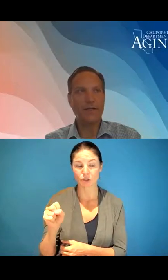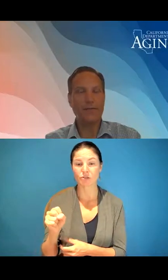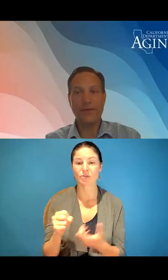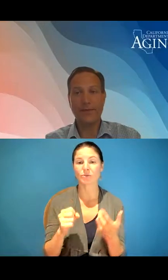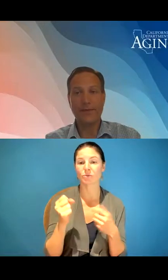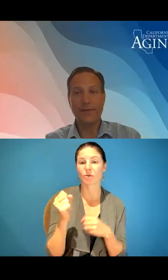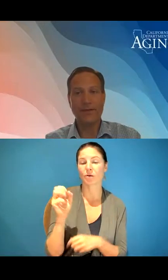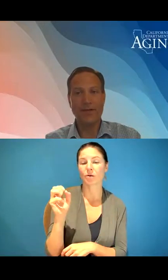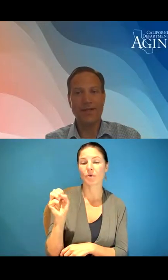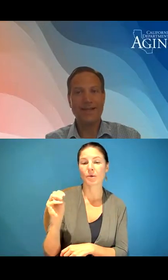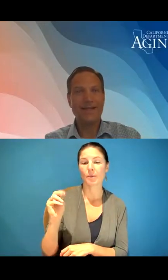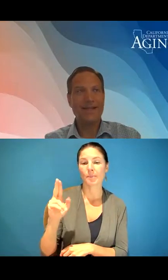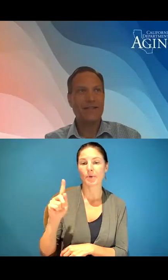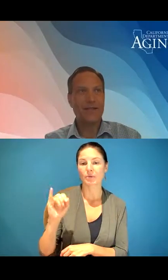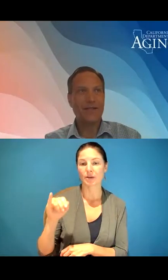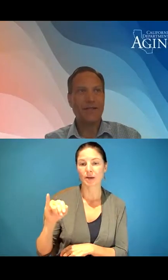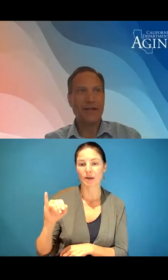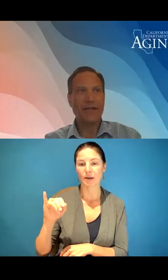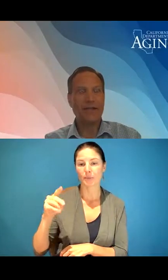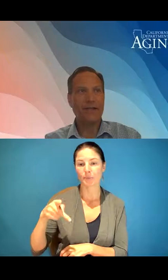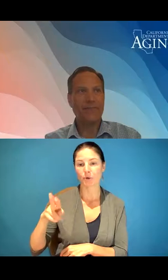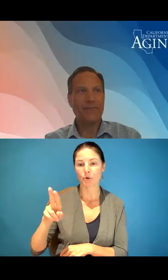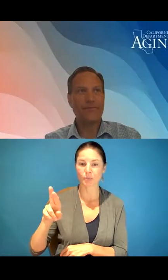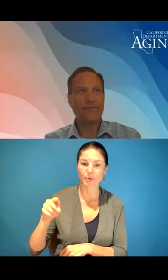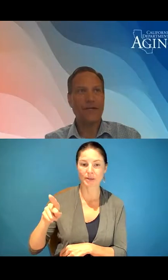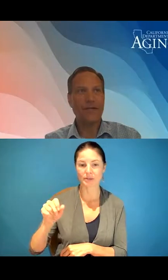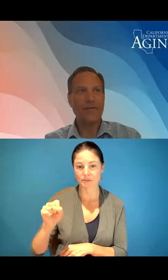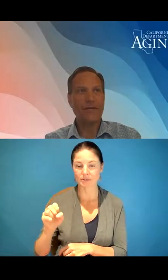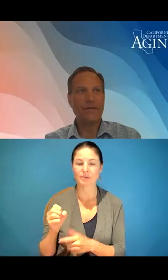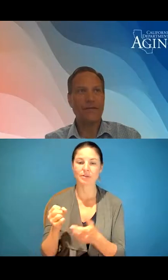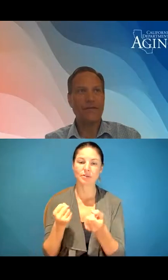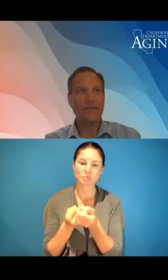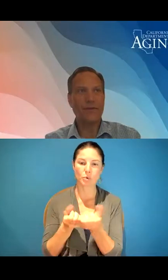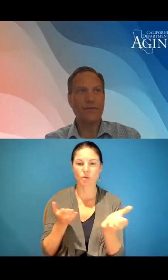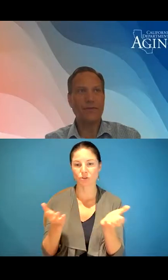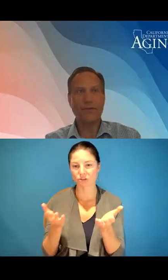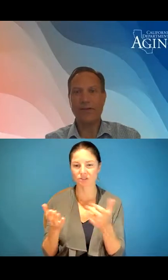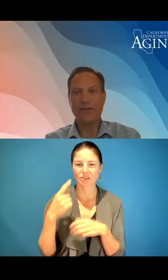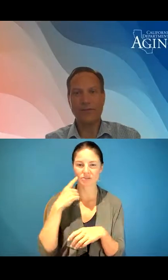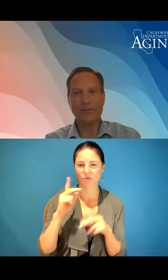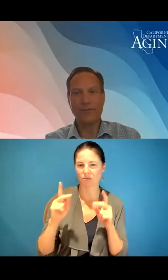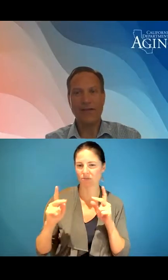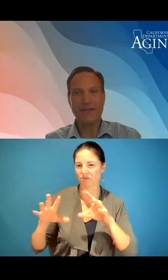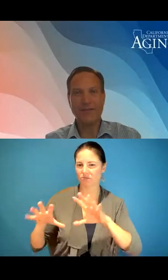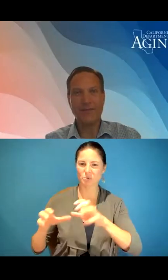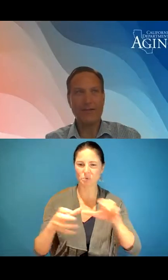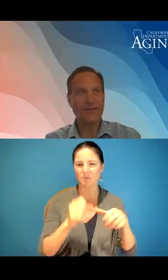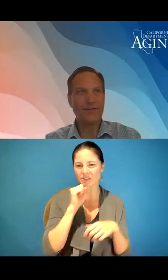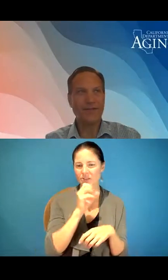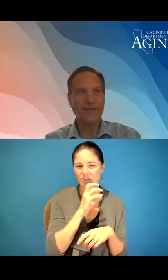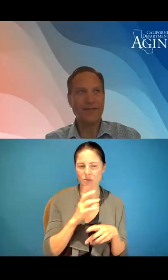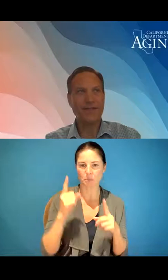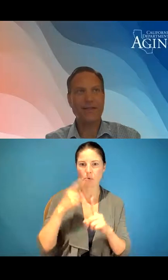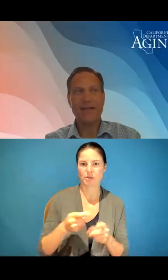services participants as well. So it's great. You know, the use of those devices will be critical in terms of getting